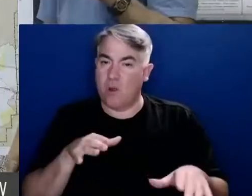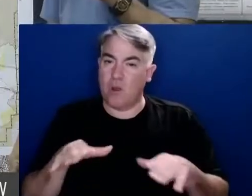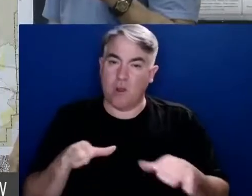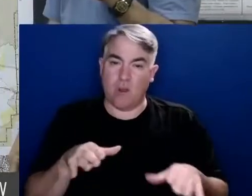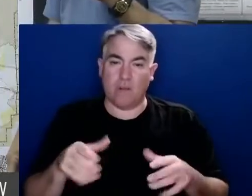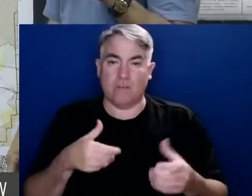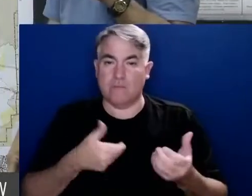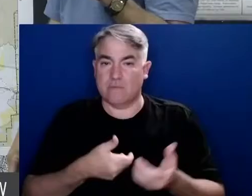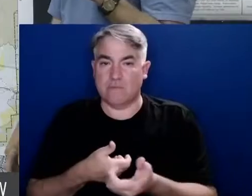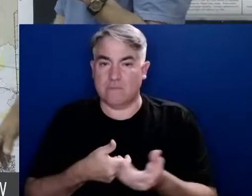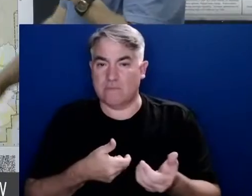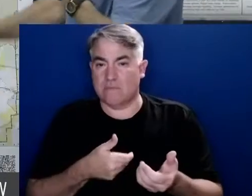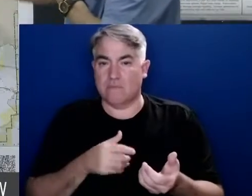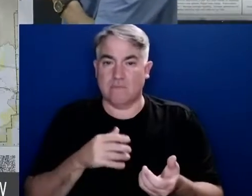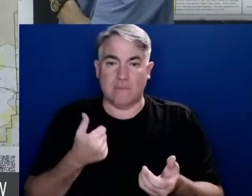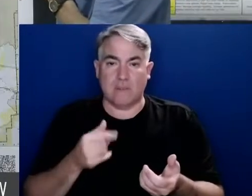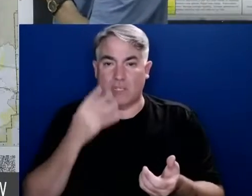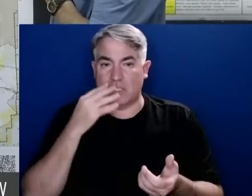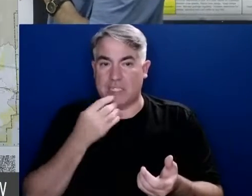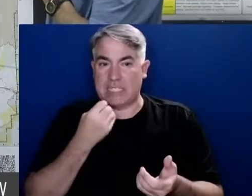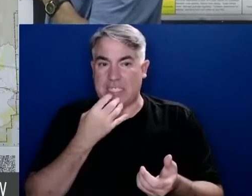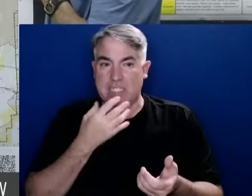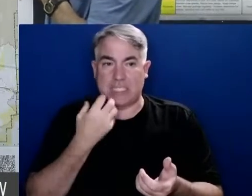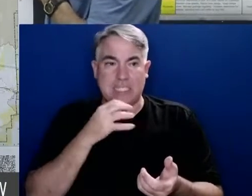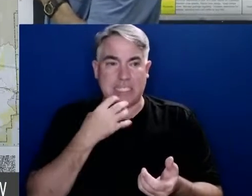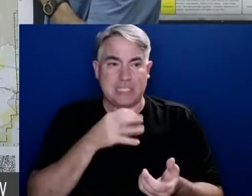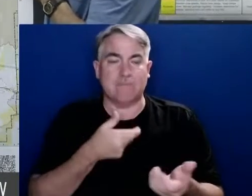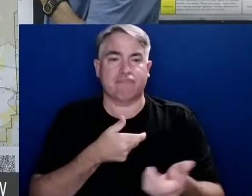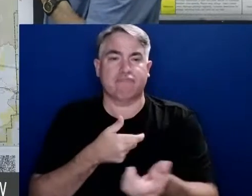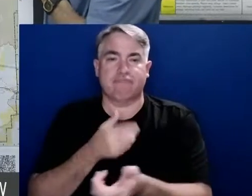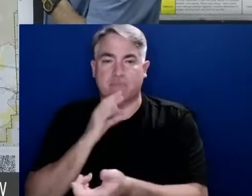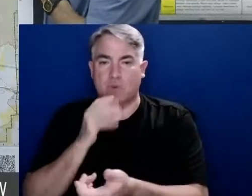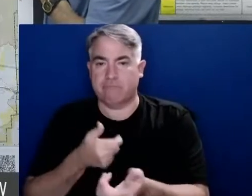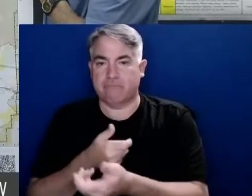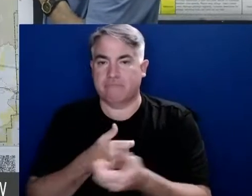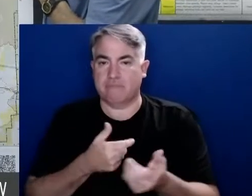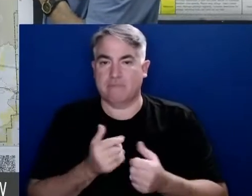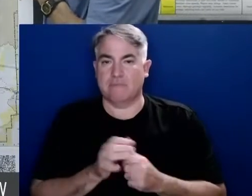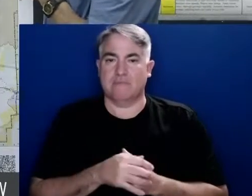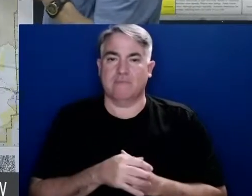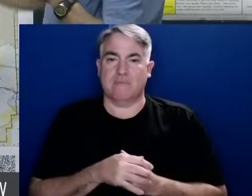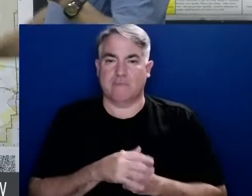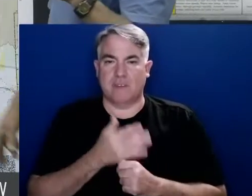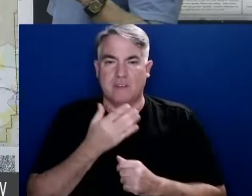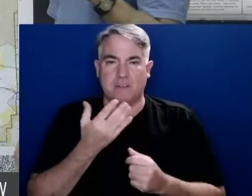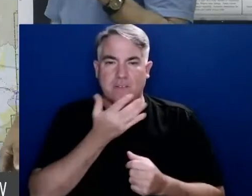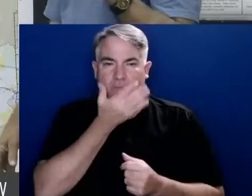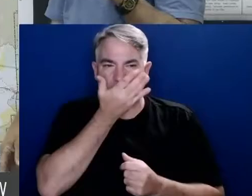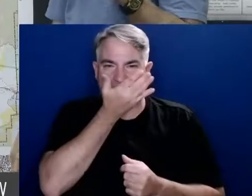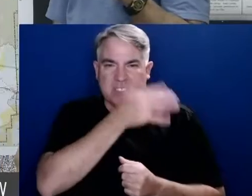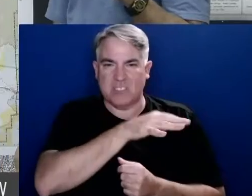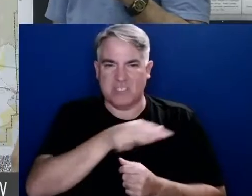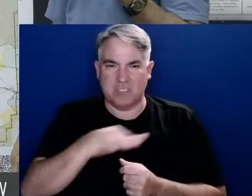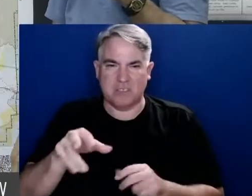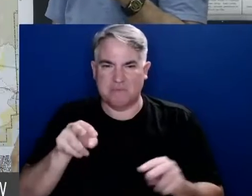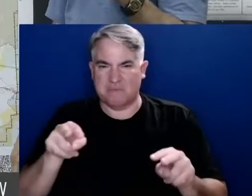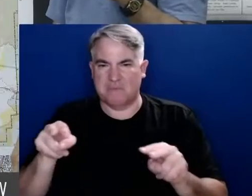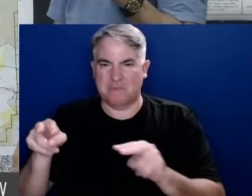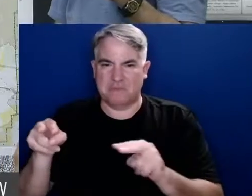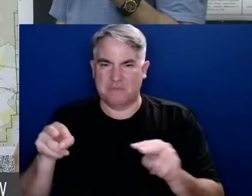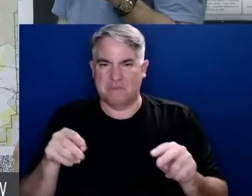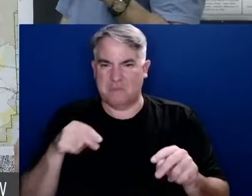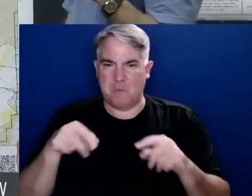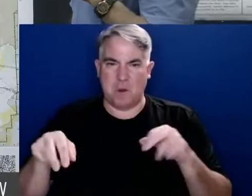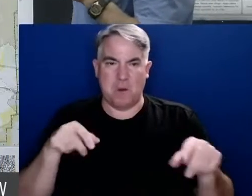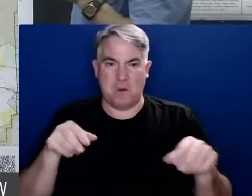heat left in that sagebrush and taller brush along that area to try to prevent what's happened the last 2 nights in there where they had to close the